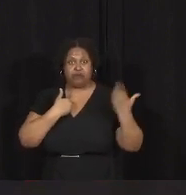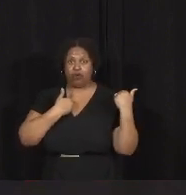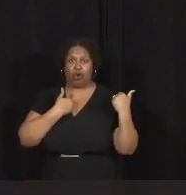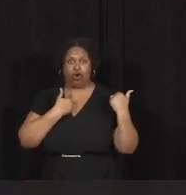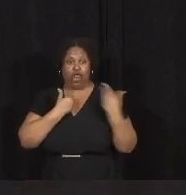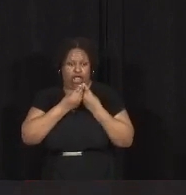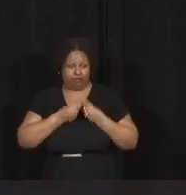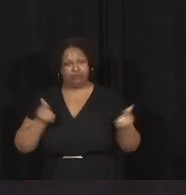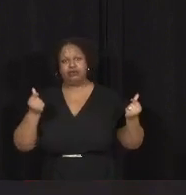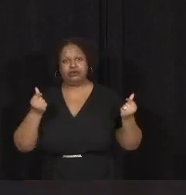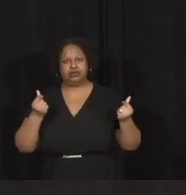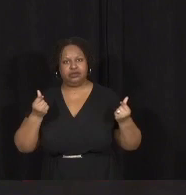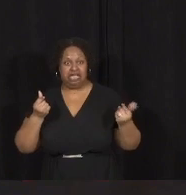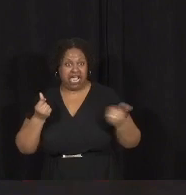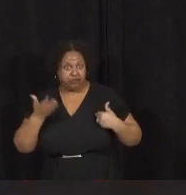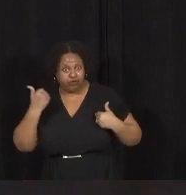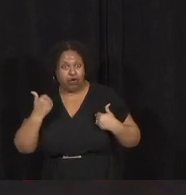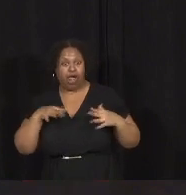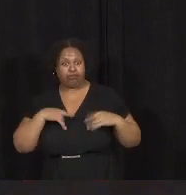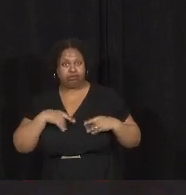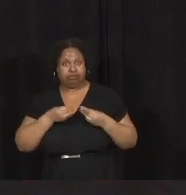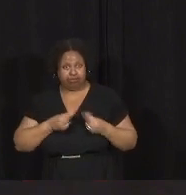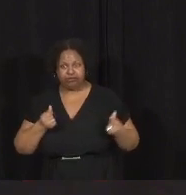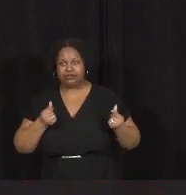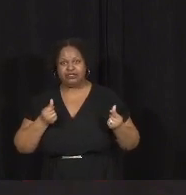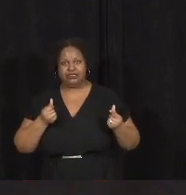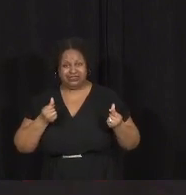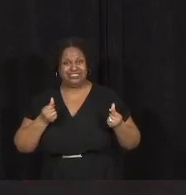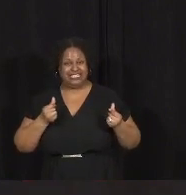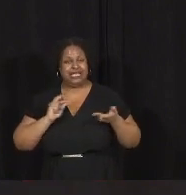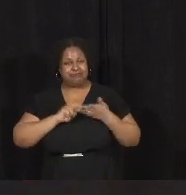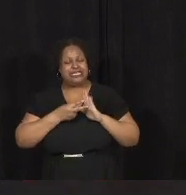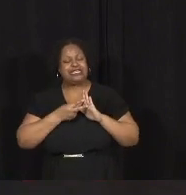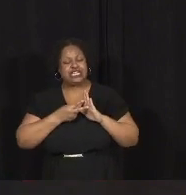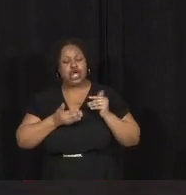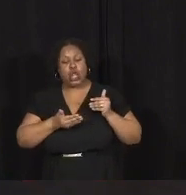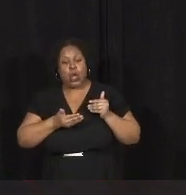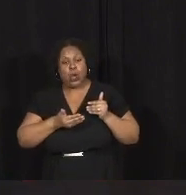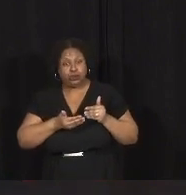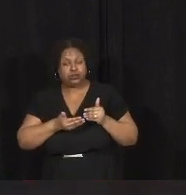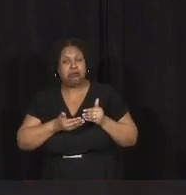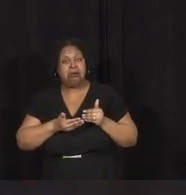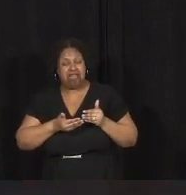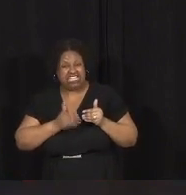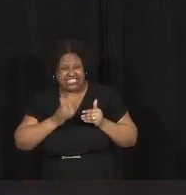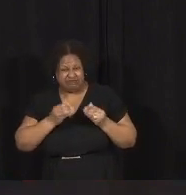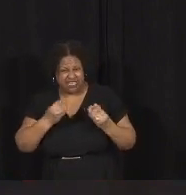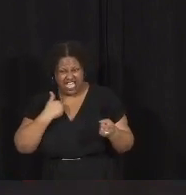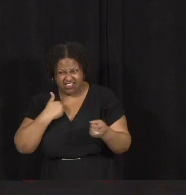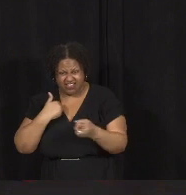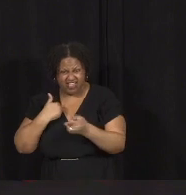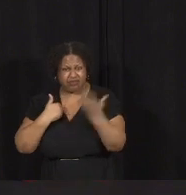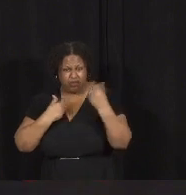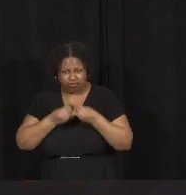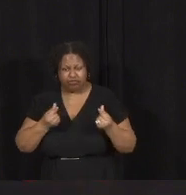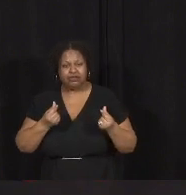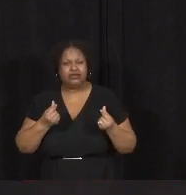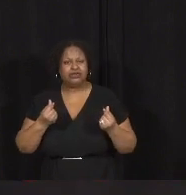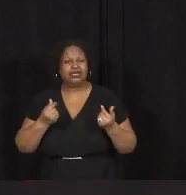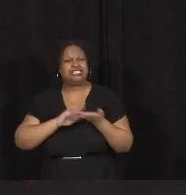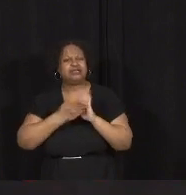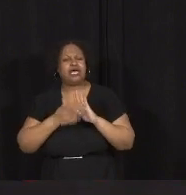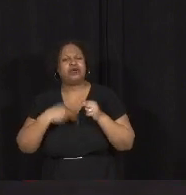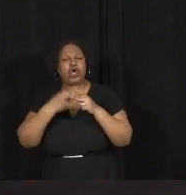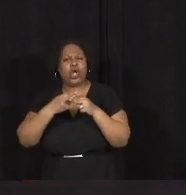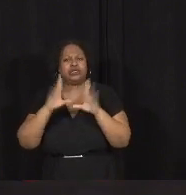move closer towards a situation where you would have what's called herd immunity. And what that